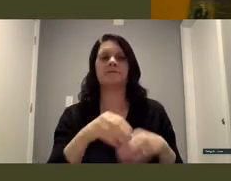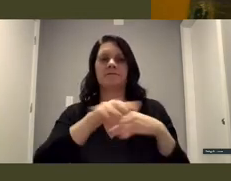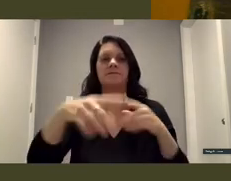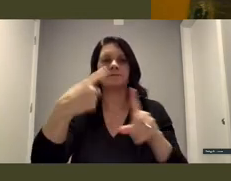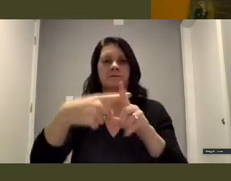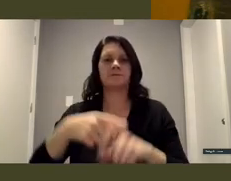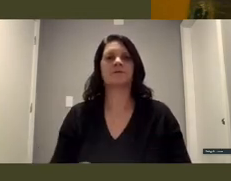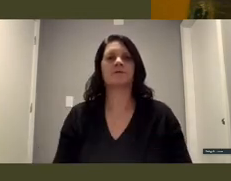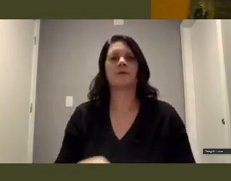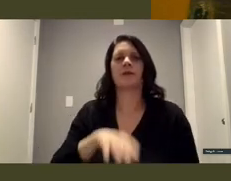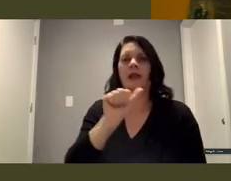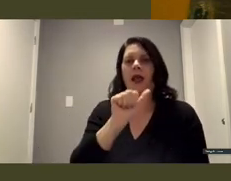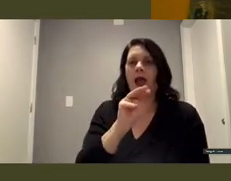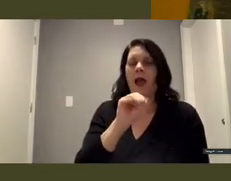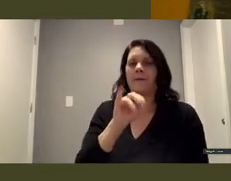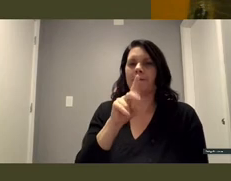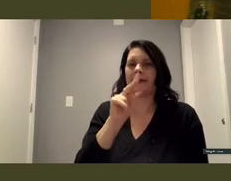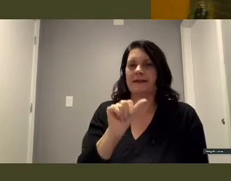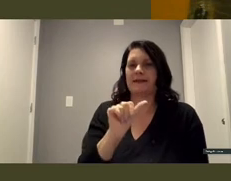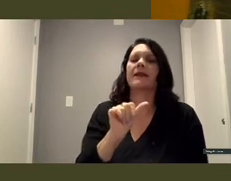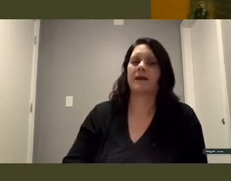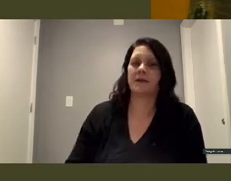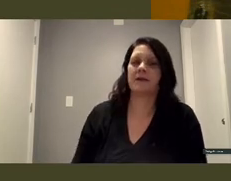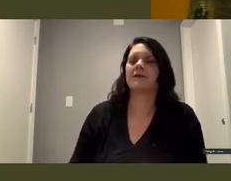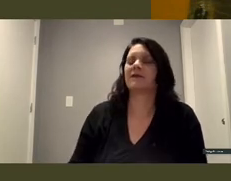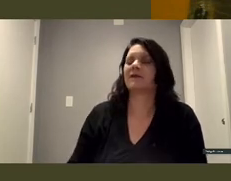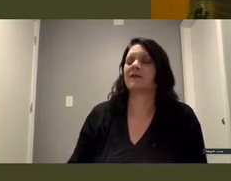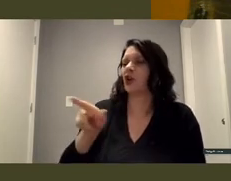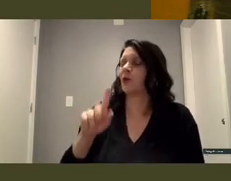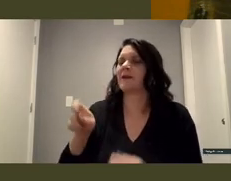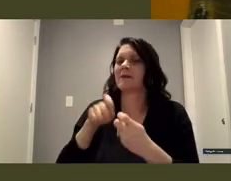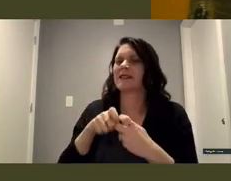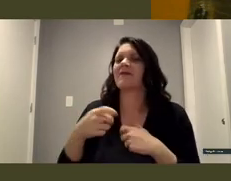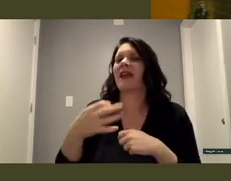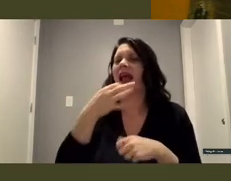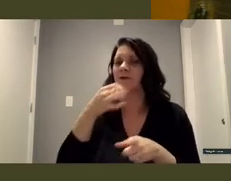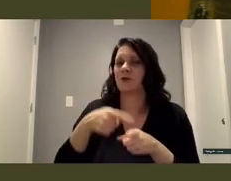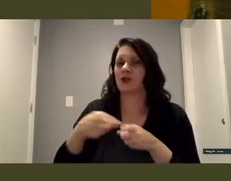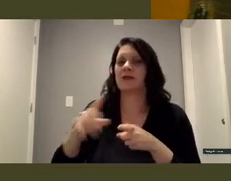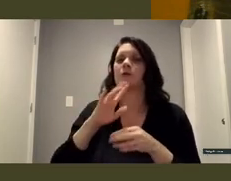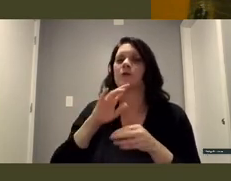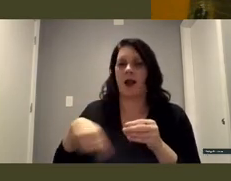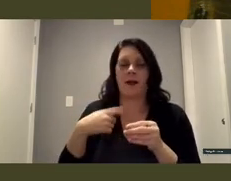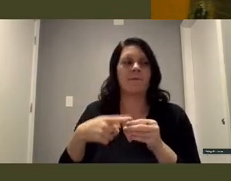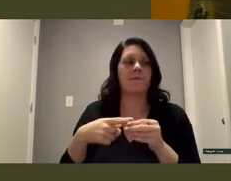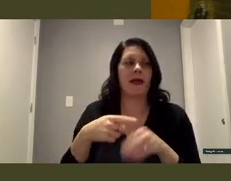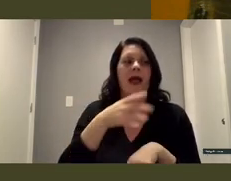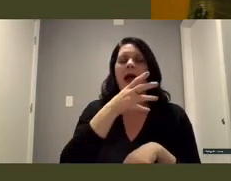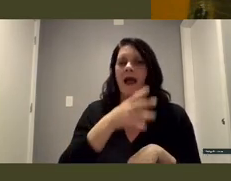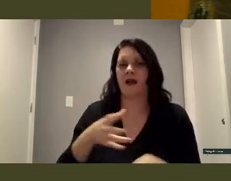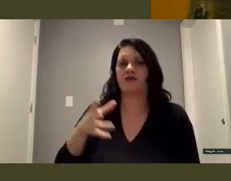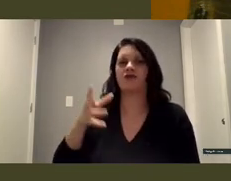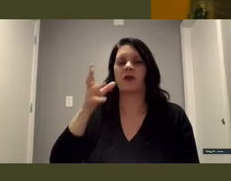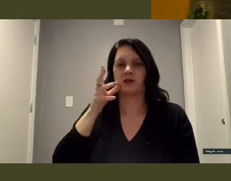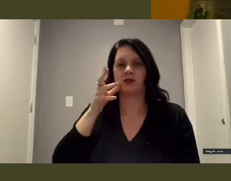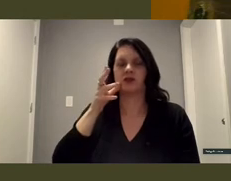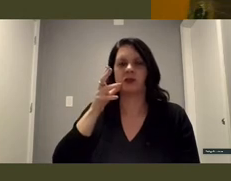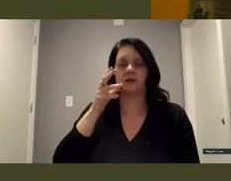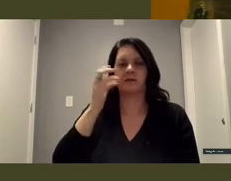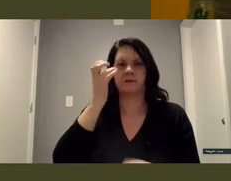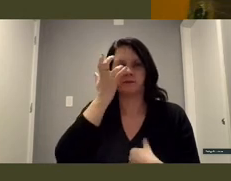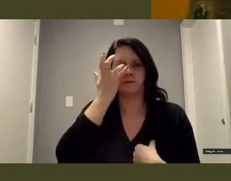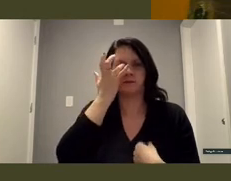About your specific expertise about agriculture. But first, Joanna, I wanted to ask you, from, let's say,